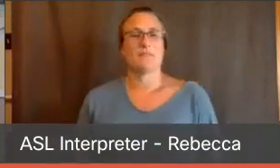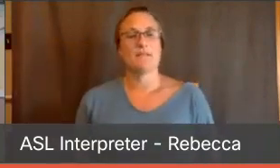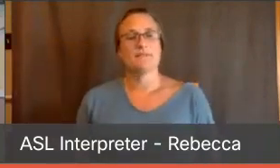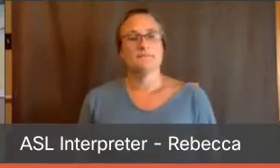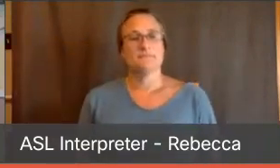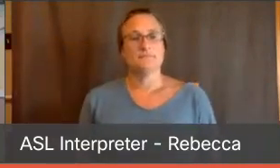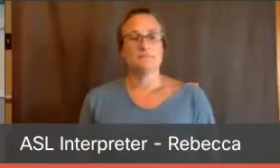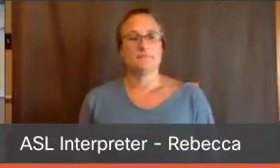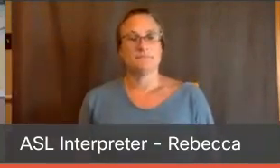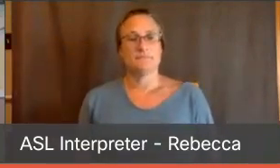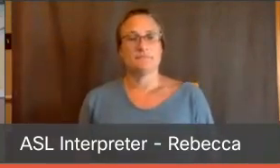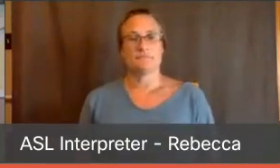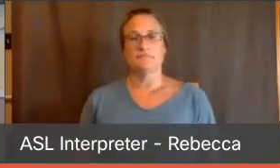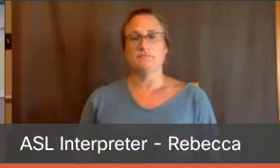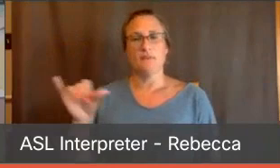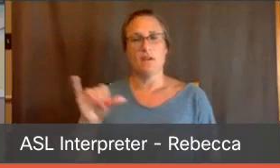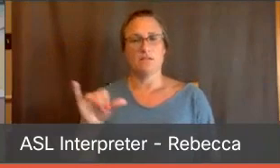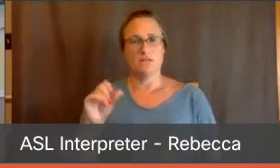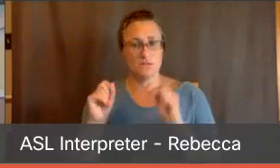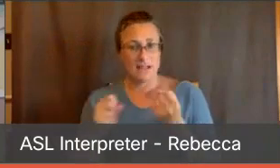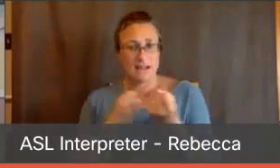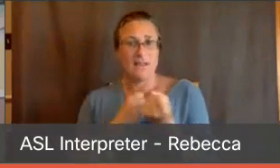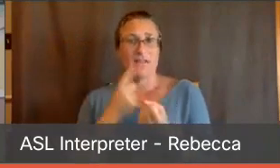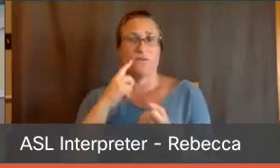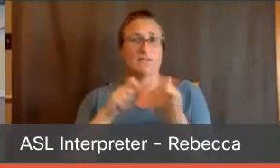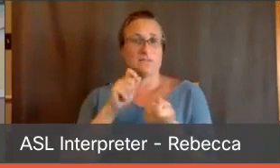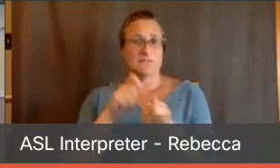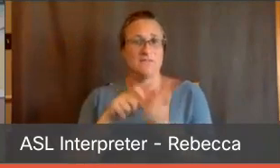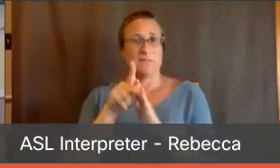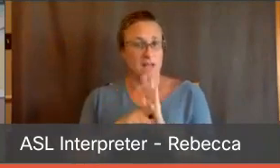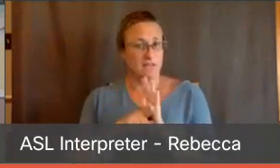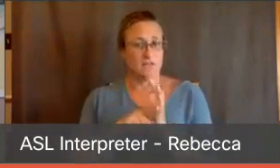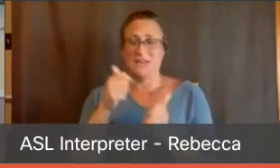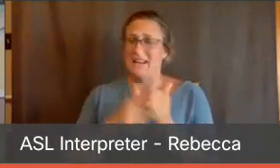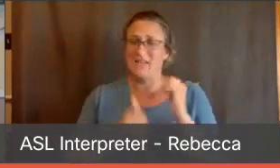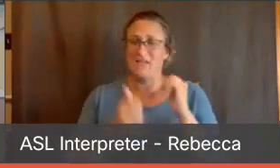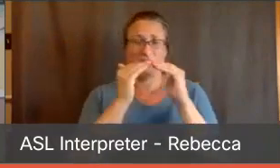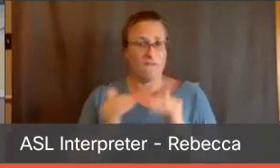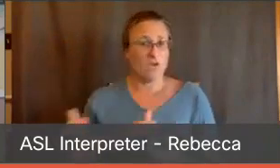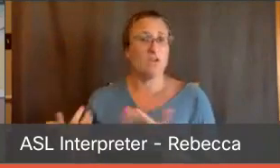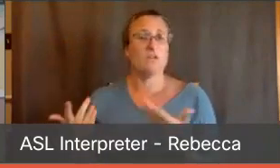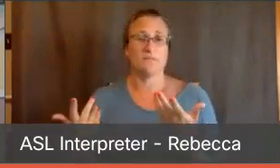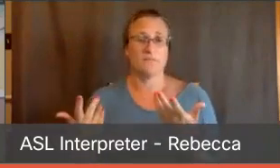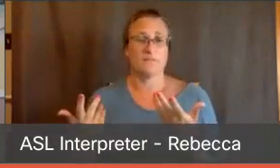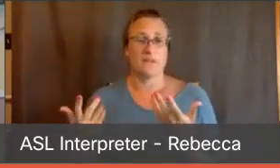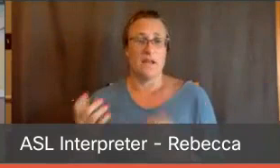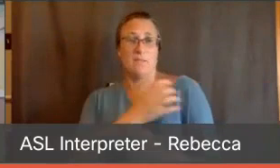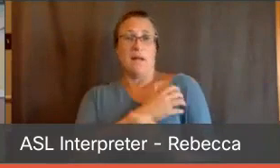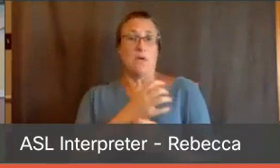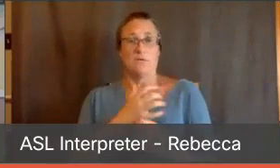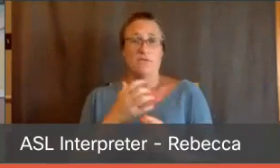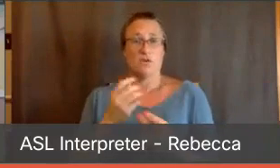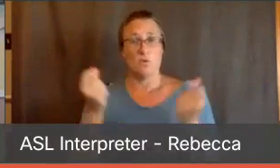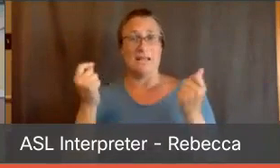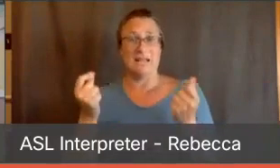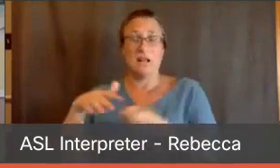And that I think you can advocate for specific policies on every level. I think the most powerful one and the quickest one is on a local level.